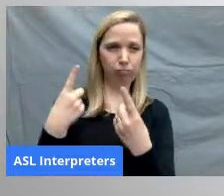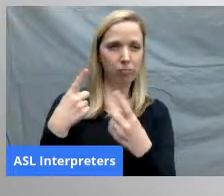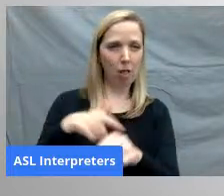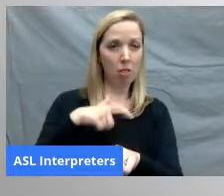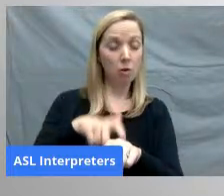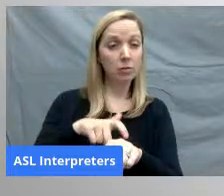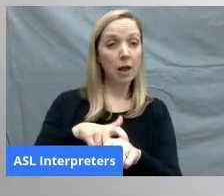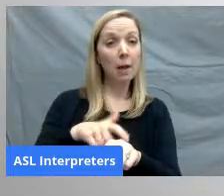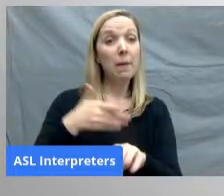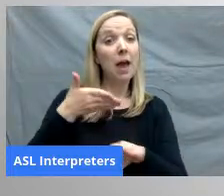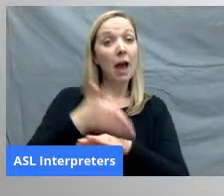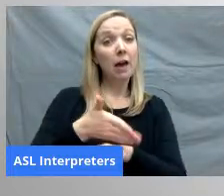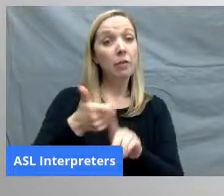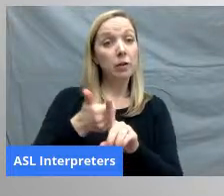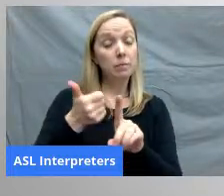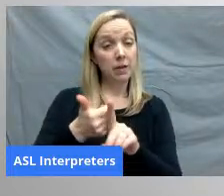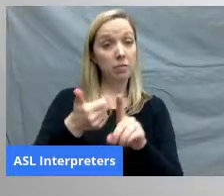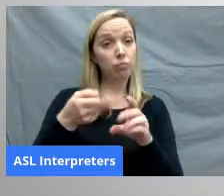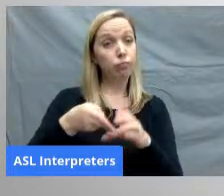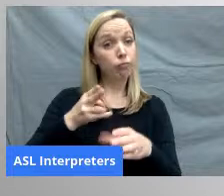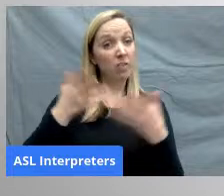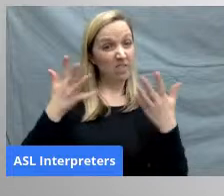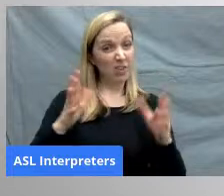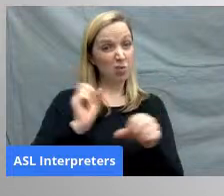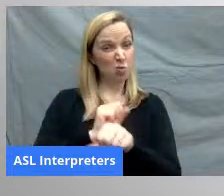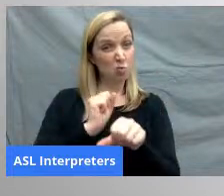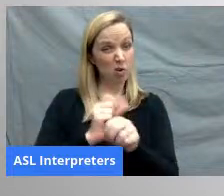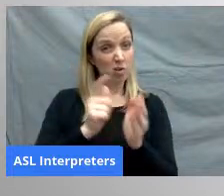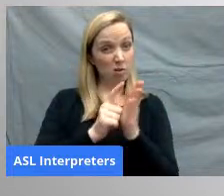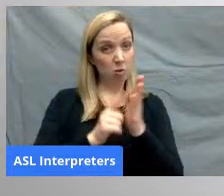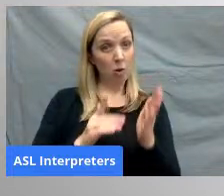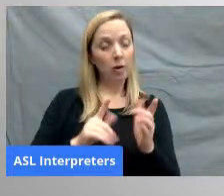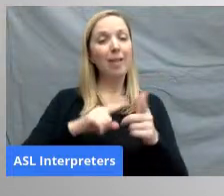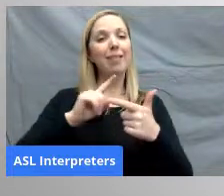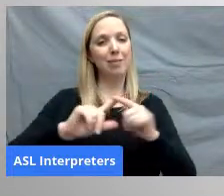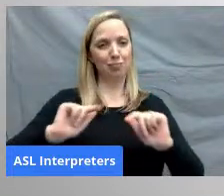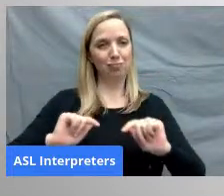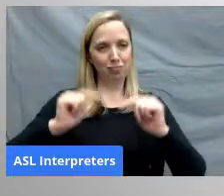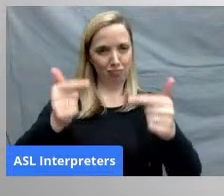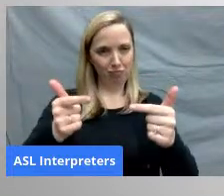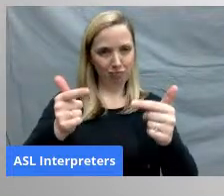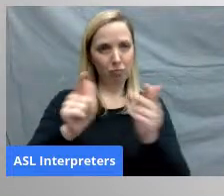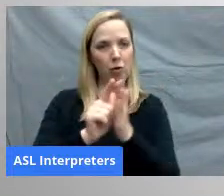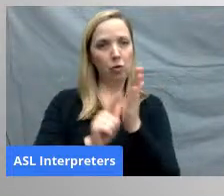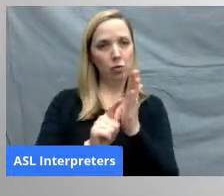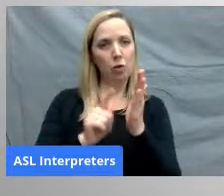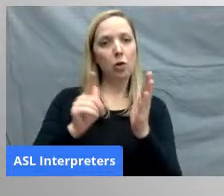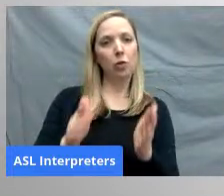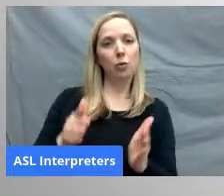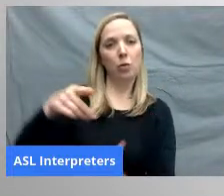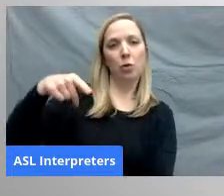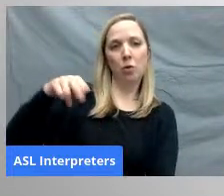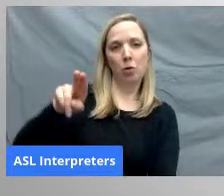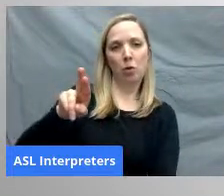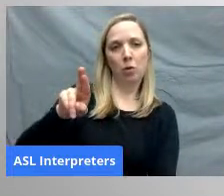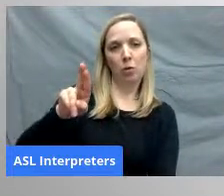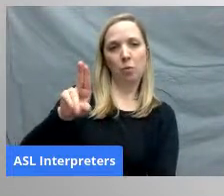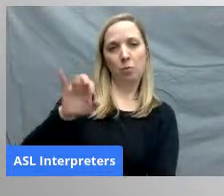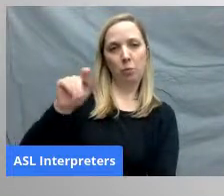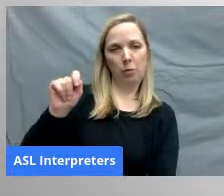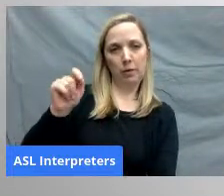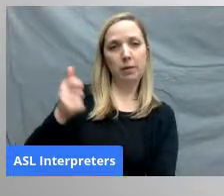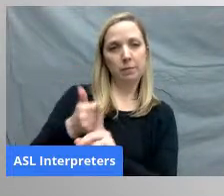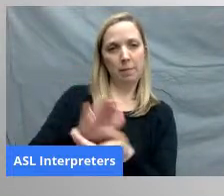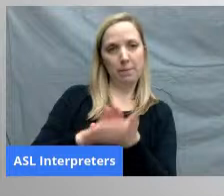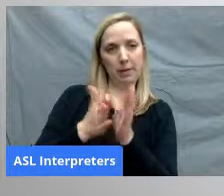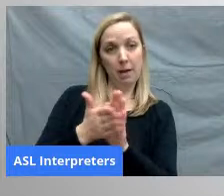stepped down from that role, that was when Attorney Pruitt began working with the school district. And so